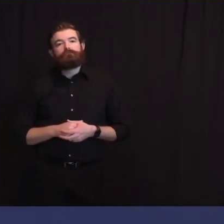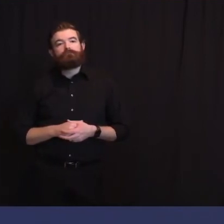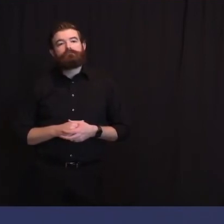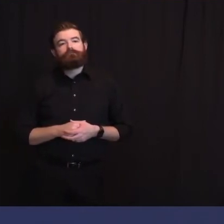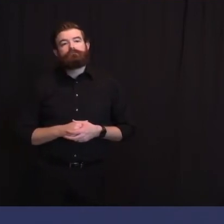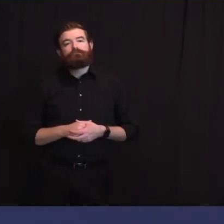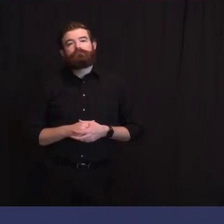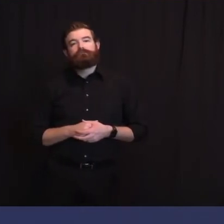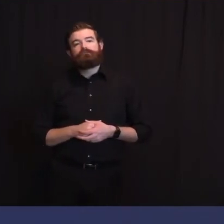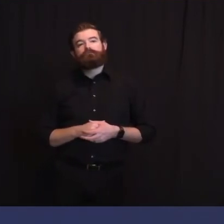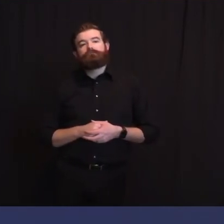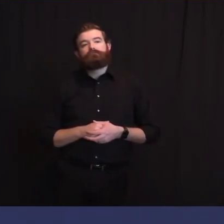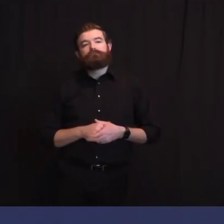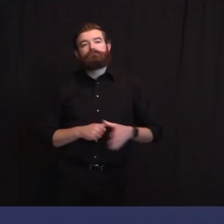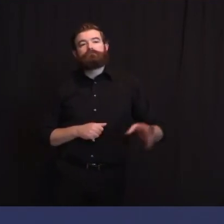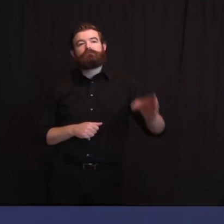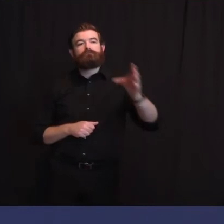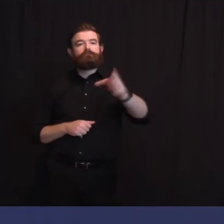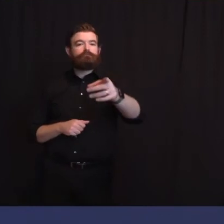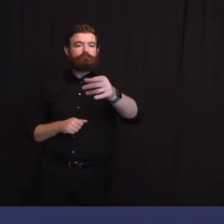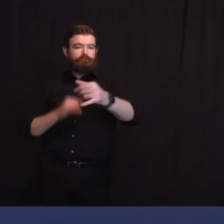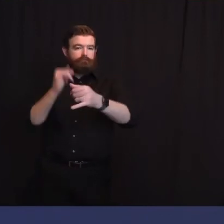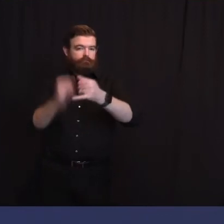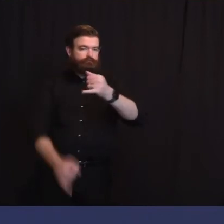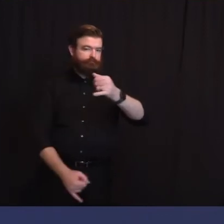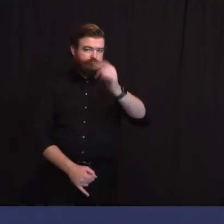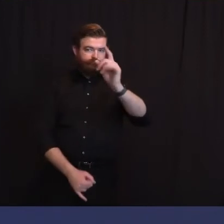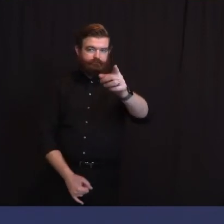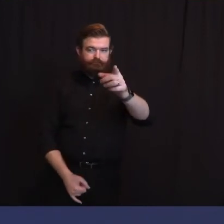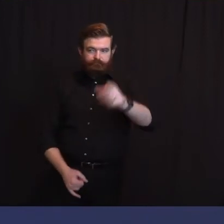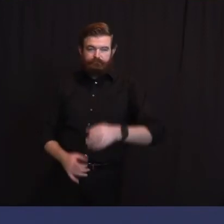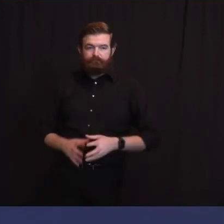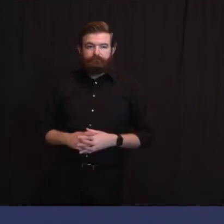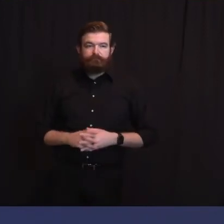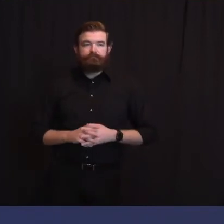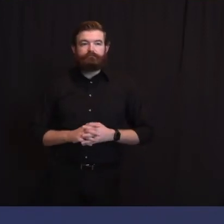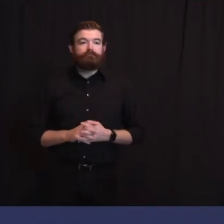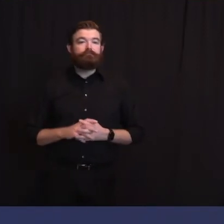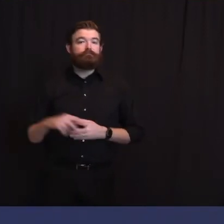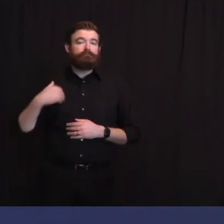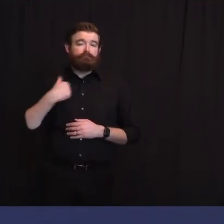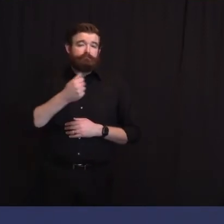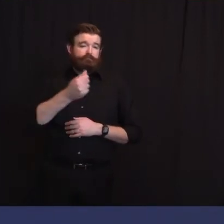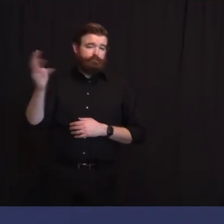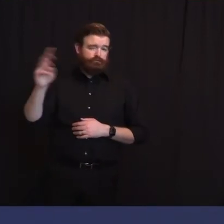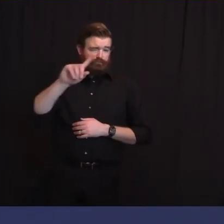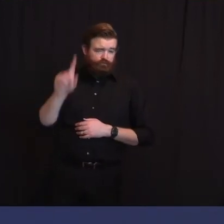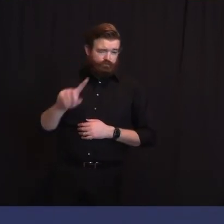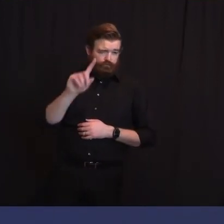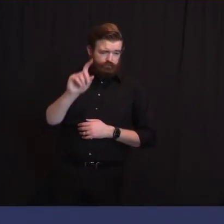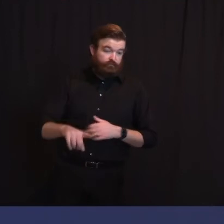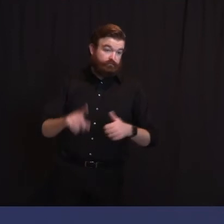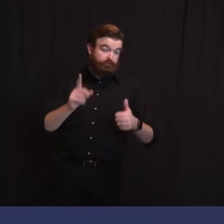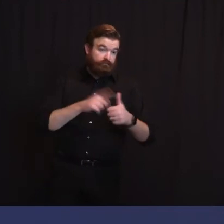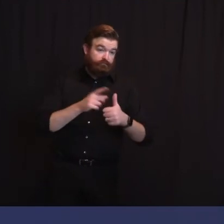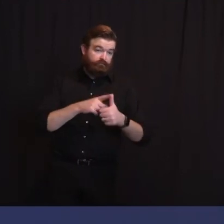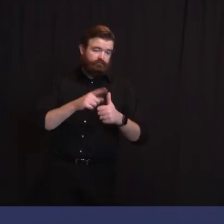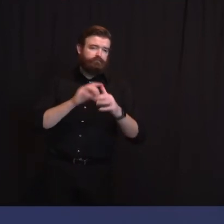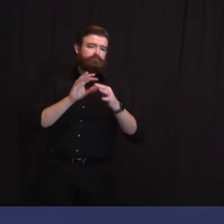take us home. Okay. So I have a couple of them on cabinet appointments. So I know you've